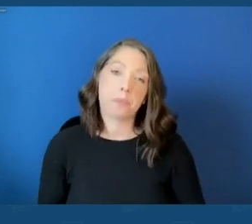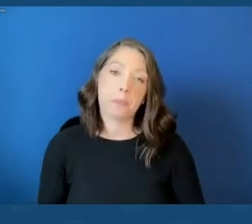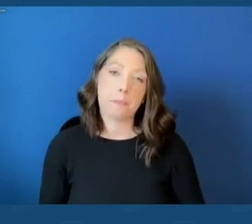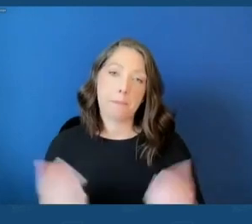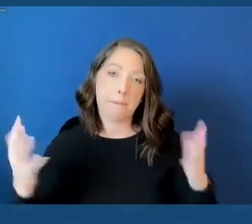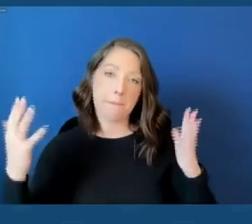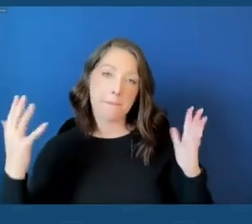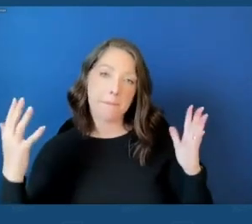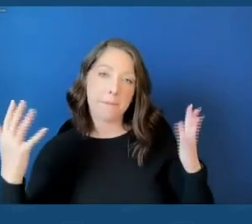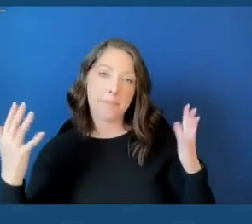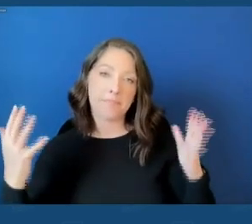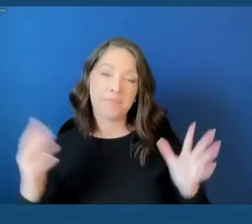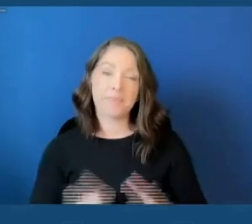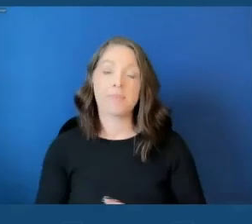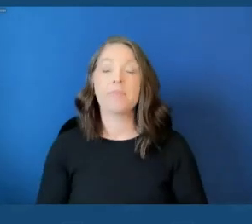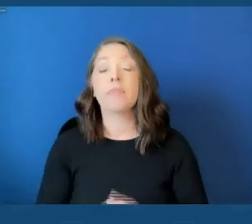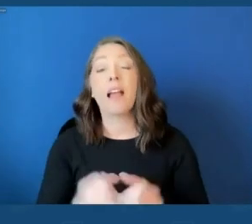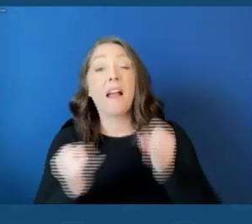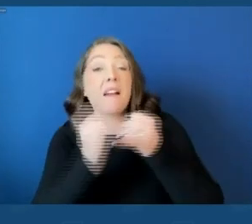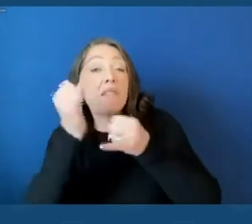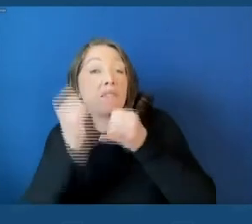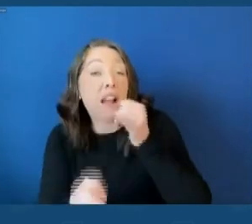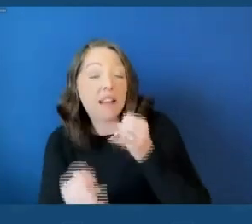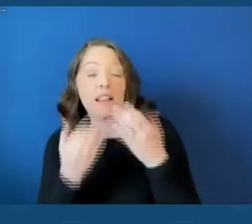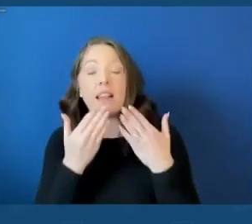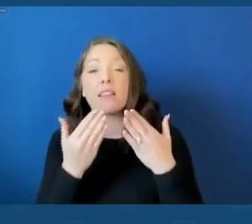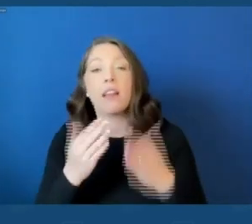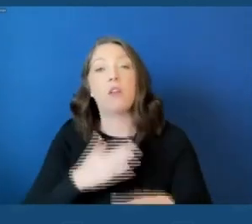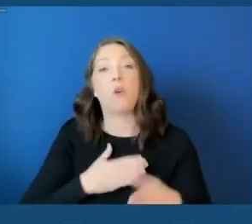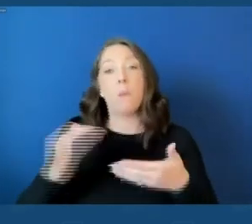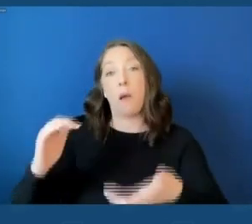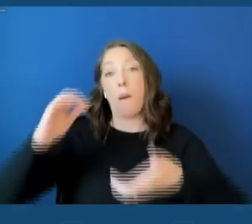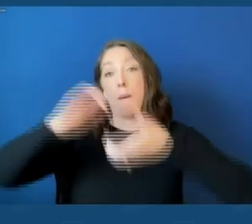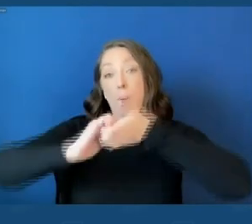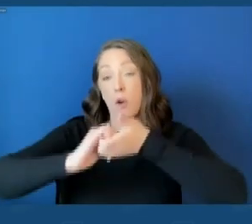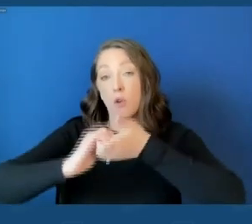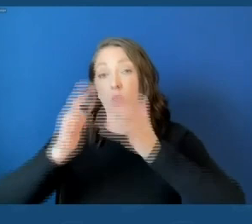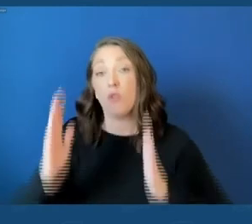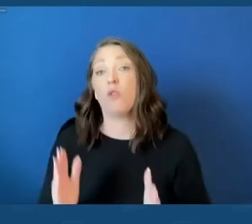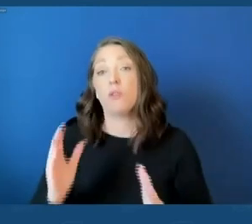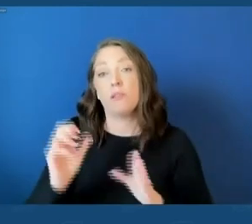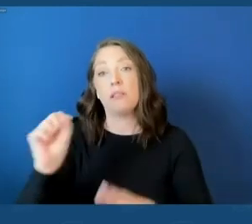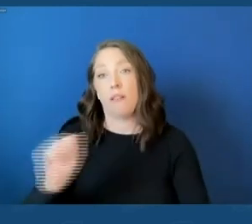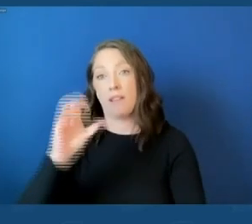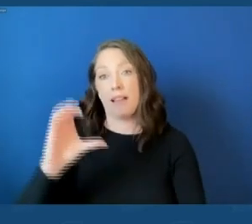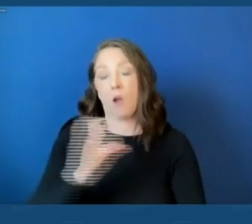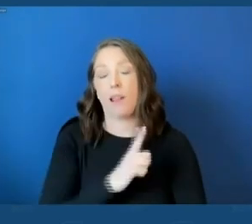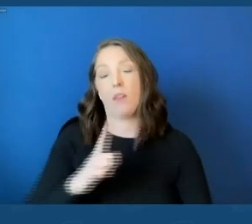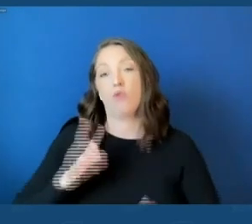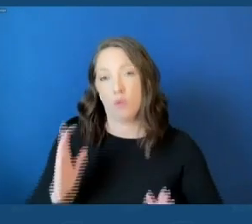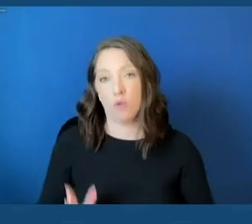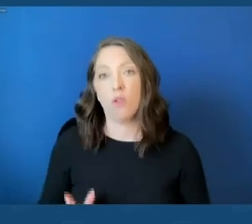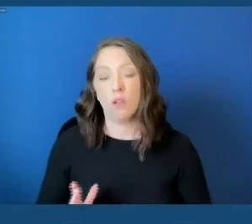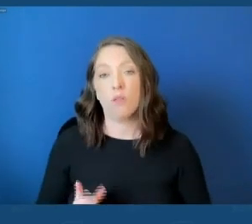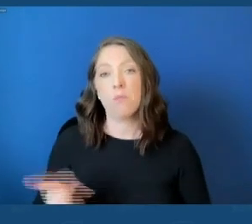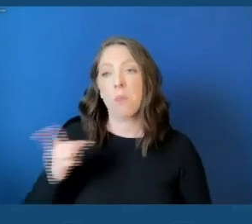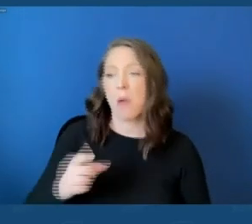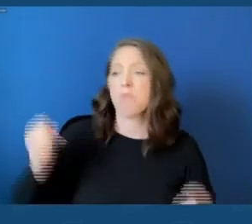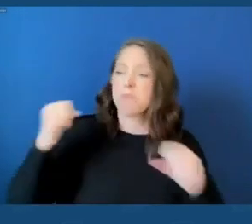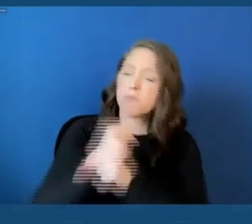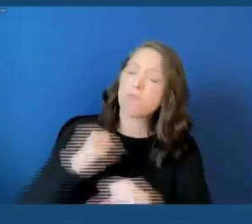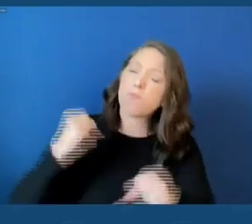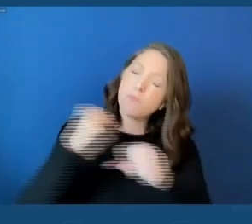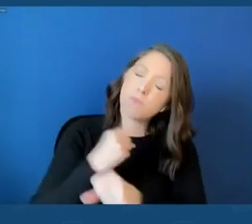And finally, my thanks again to my partners in the Suffolk County Legislature. The fight for clean water